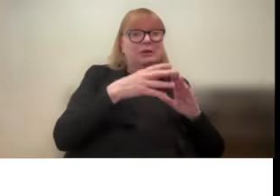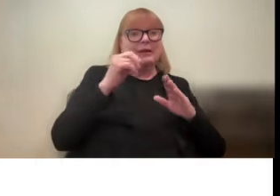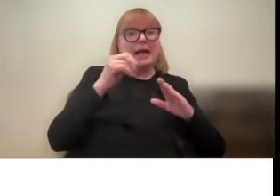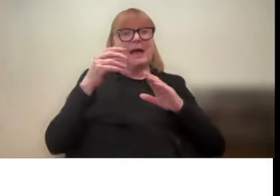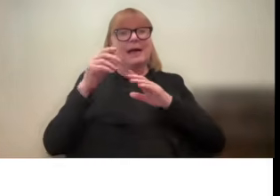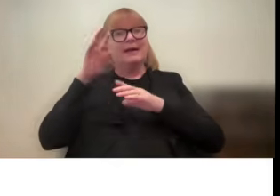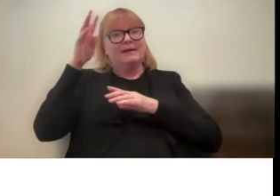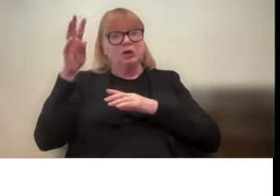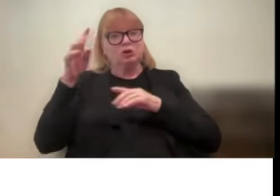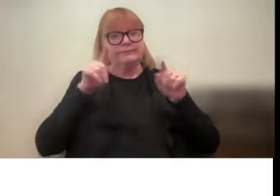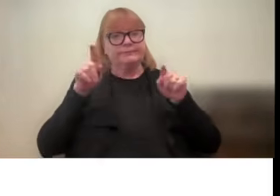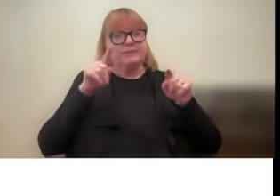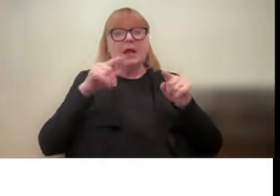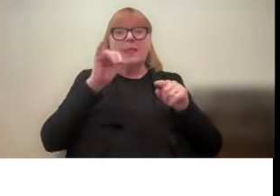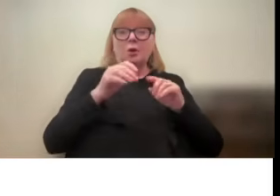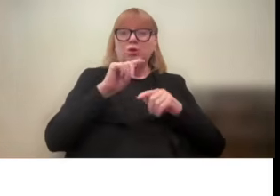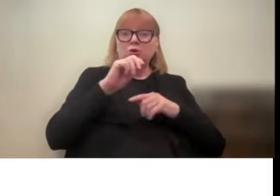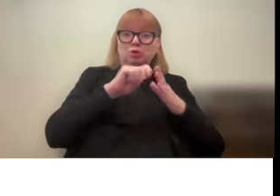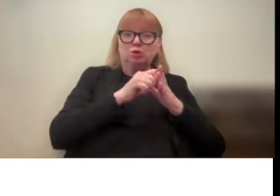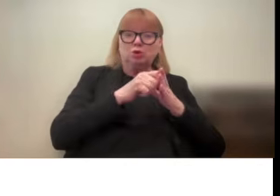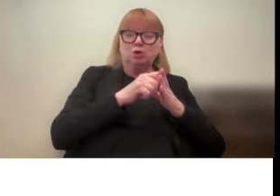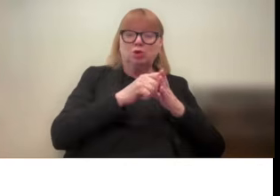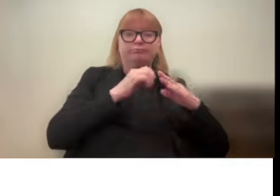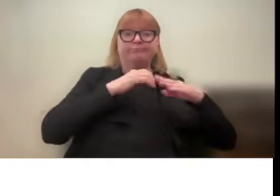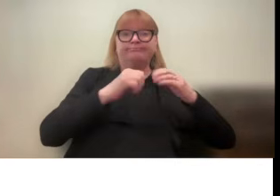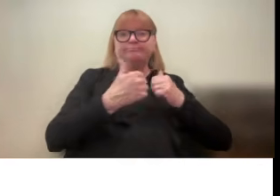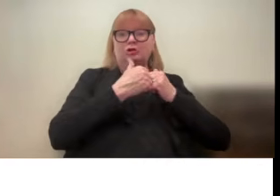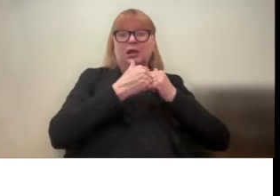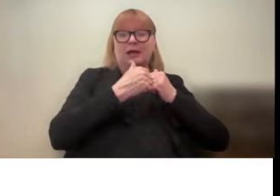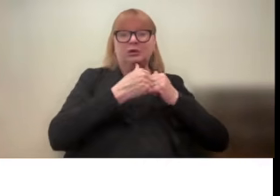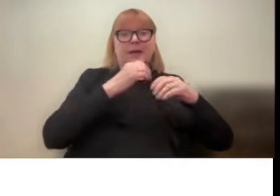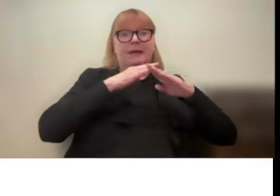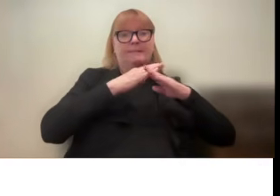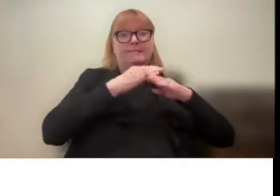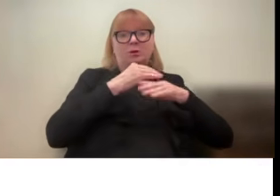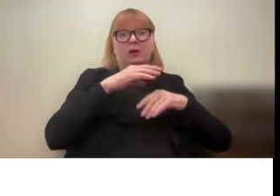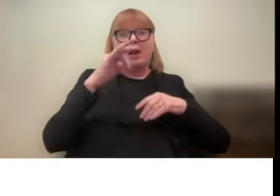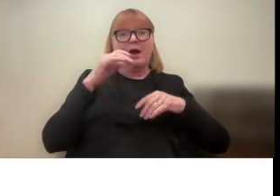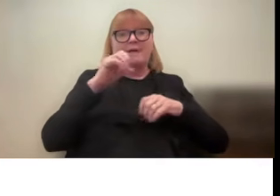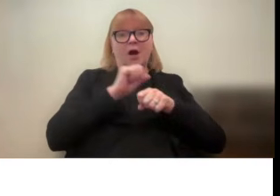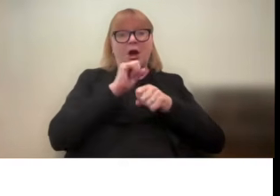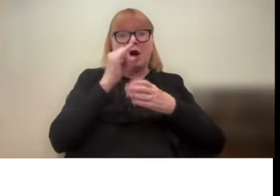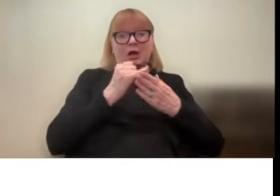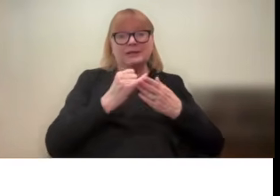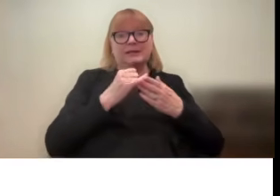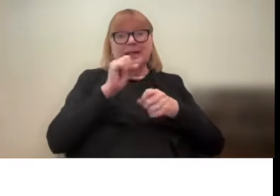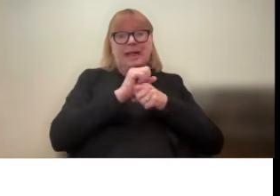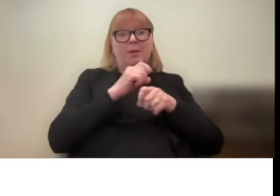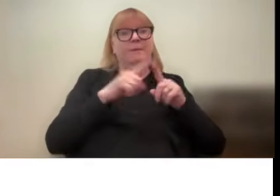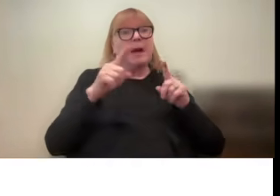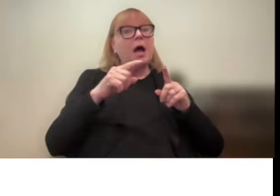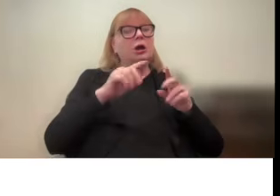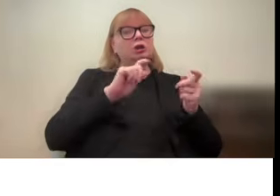innovation? These tools not only challenge the traditional boundaries of artistic labor, but also shift the relationship